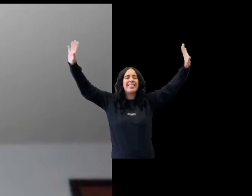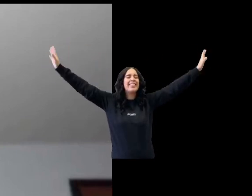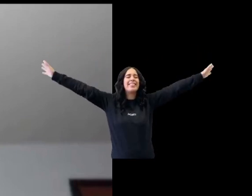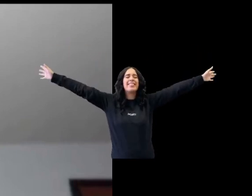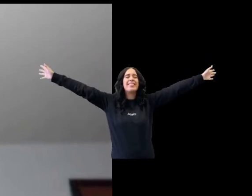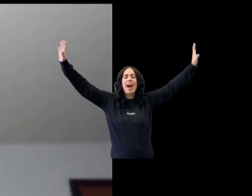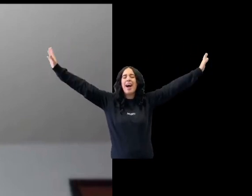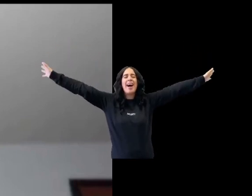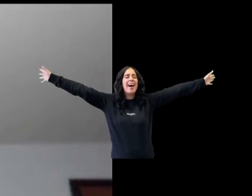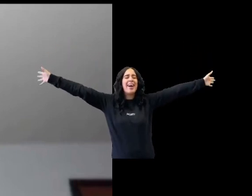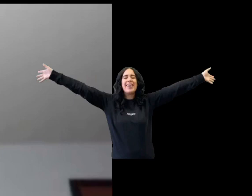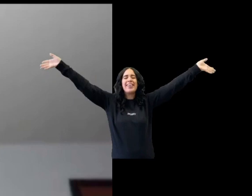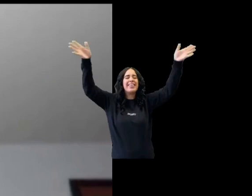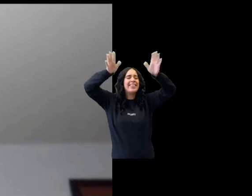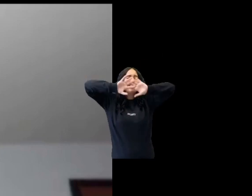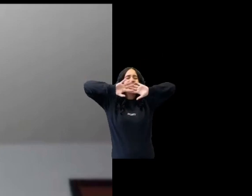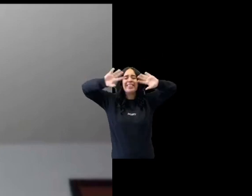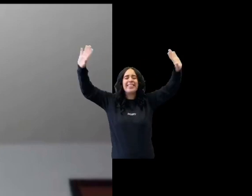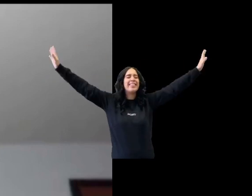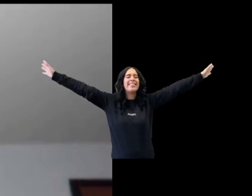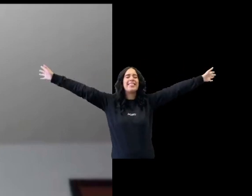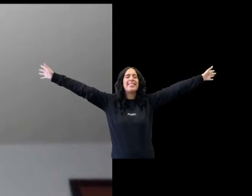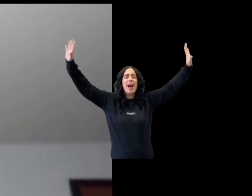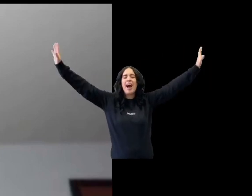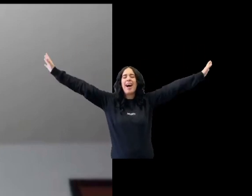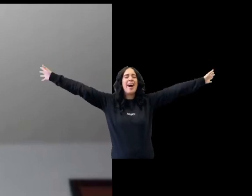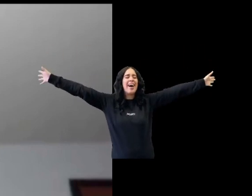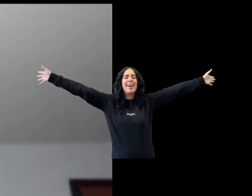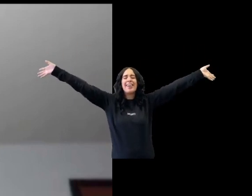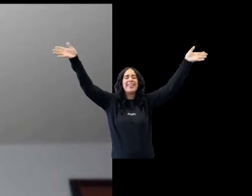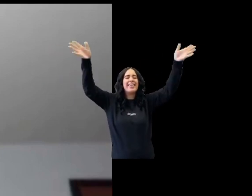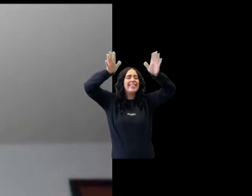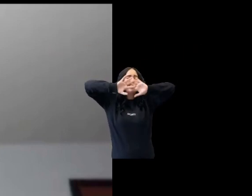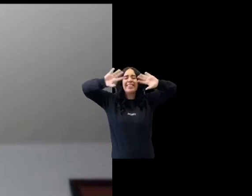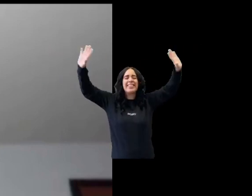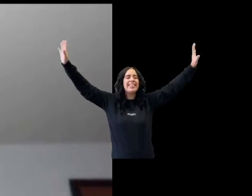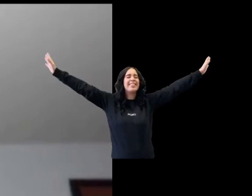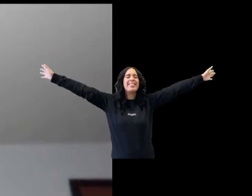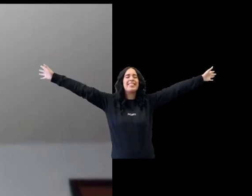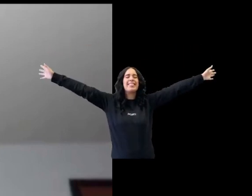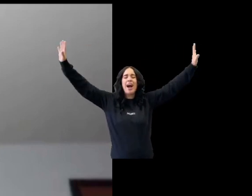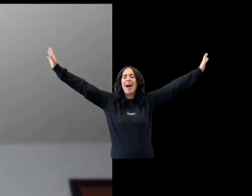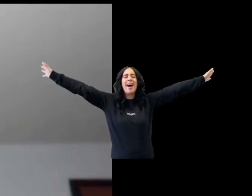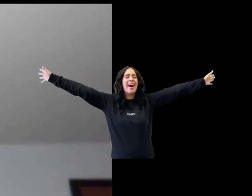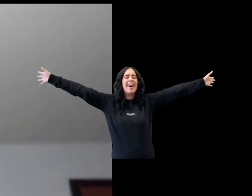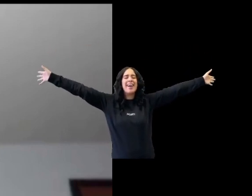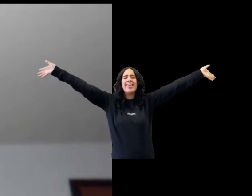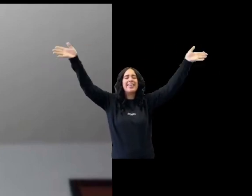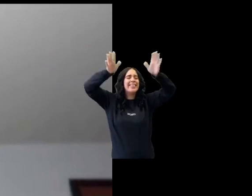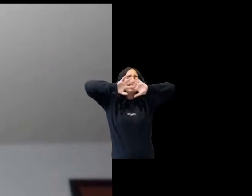Sephora over a baby stroller. I cannot. Make sure you comment, like, and